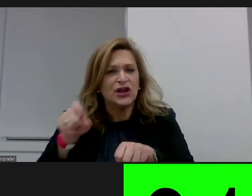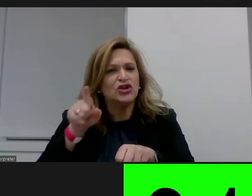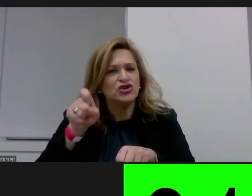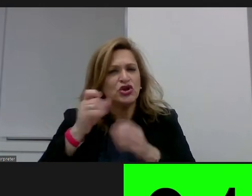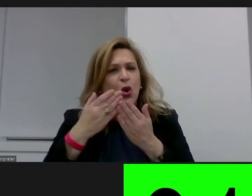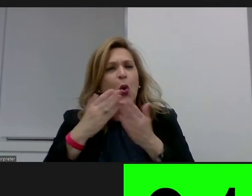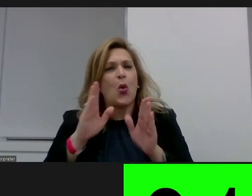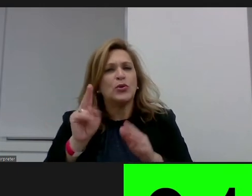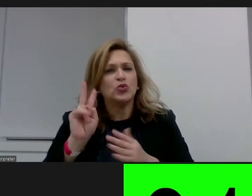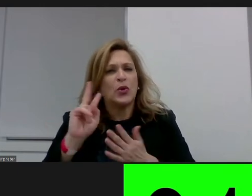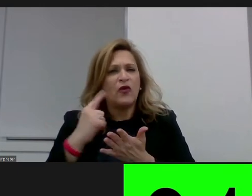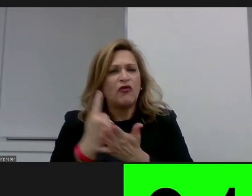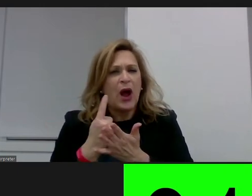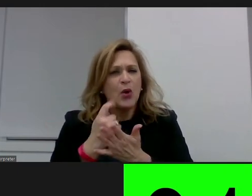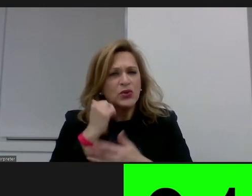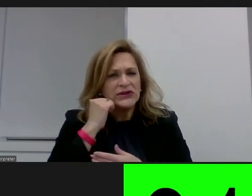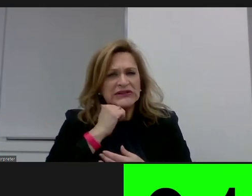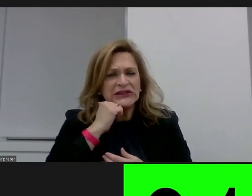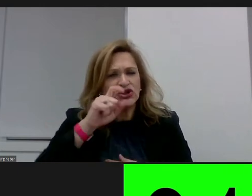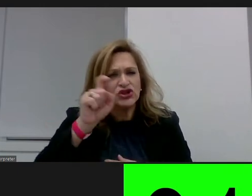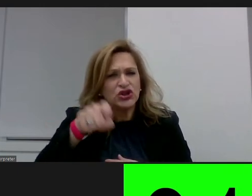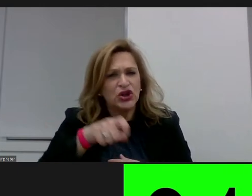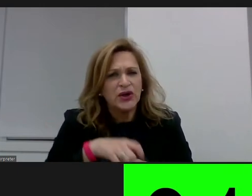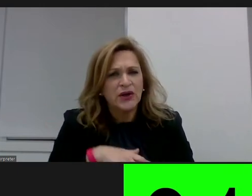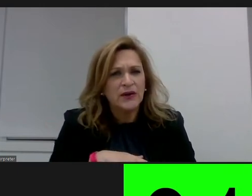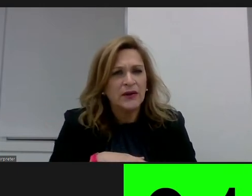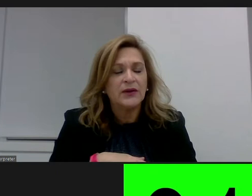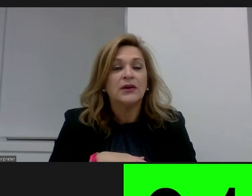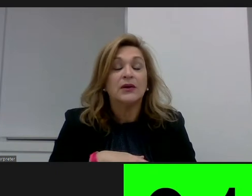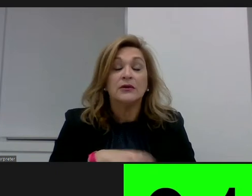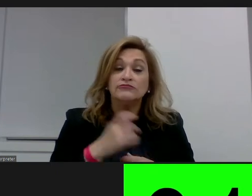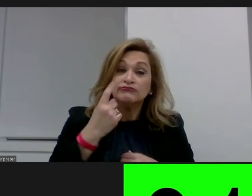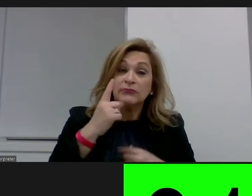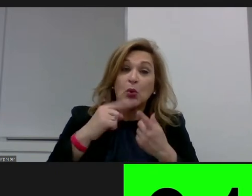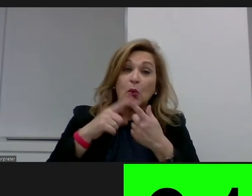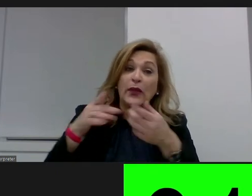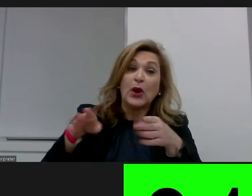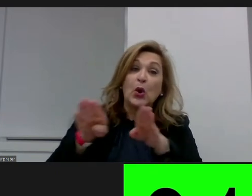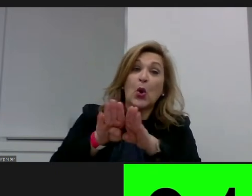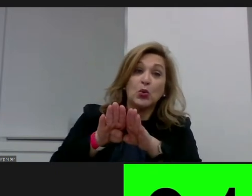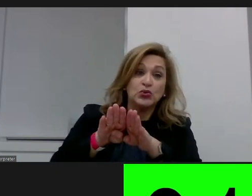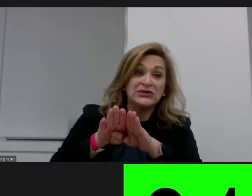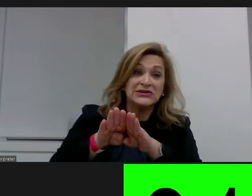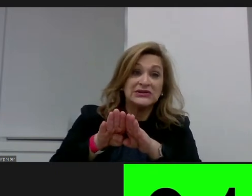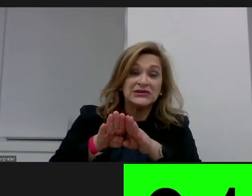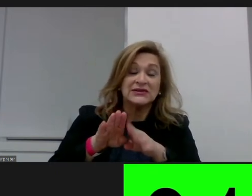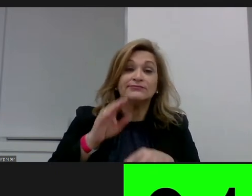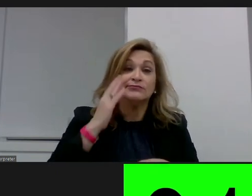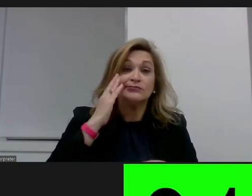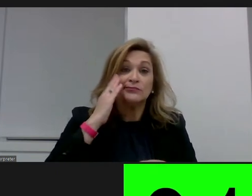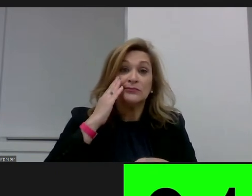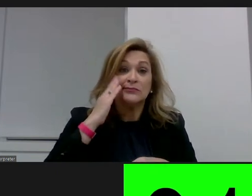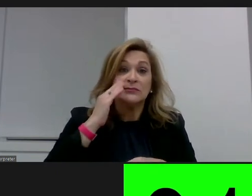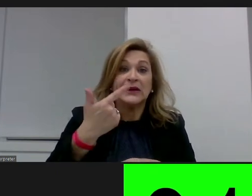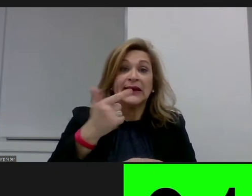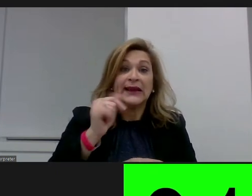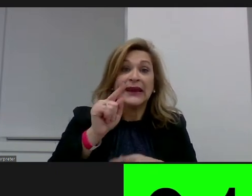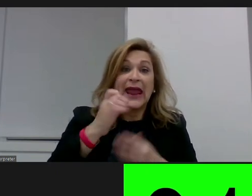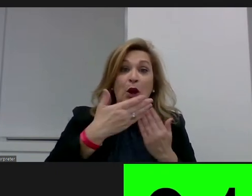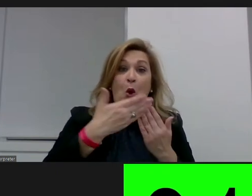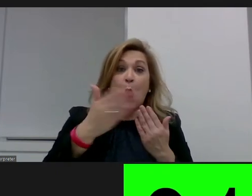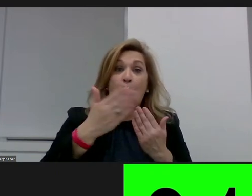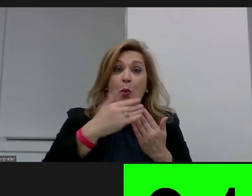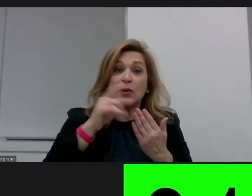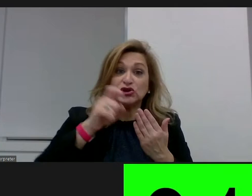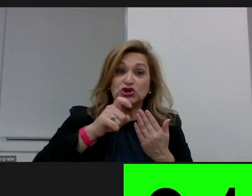my understanding was when they're closed during nighttime hours, the gates are supposed to remain open, and there were times